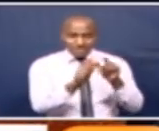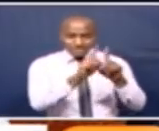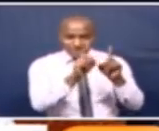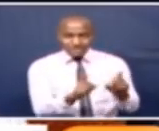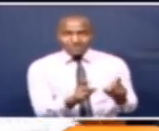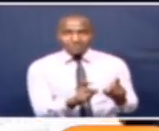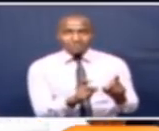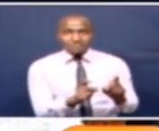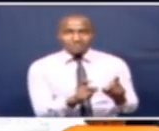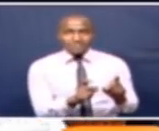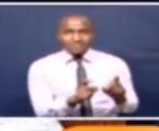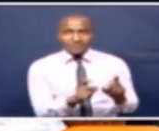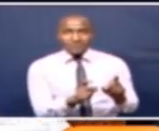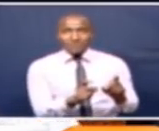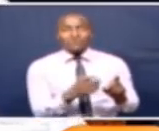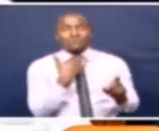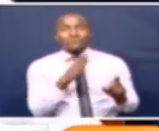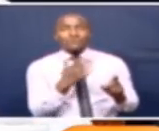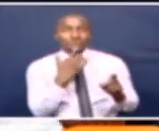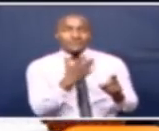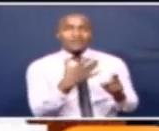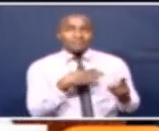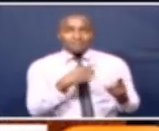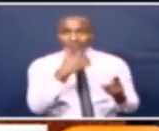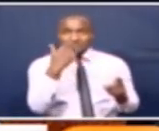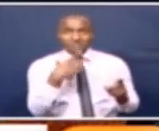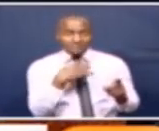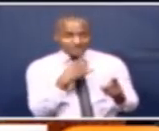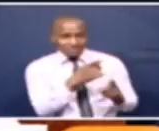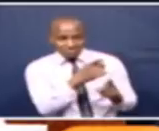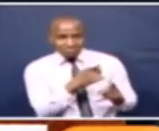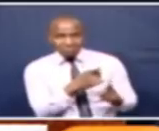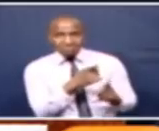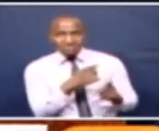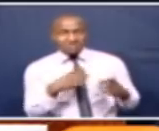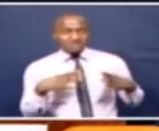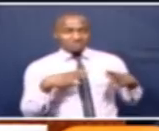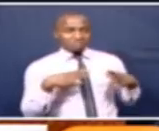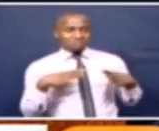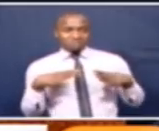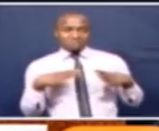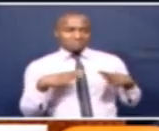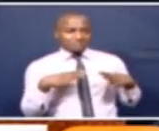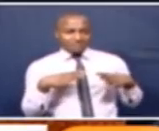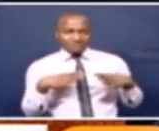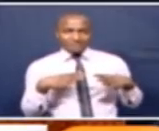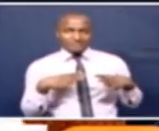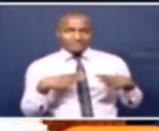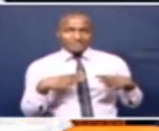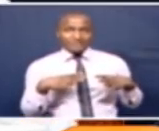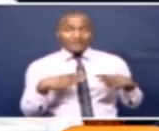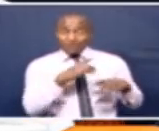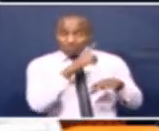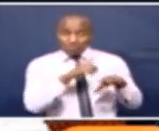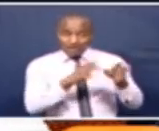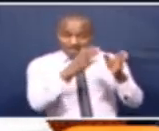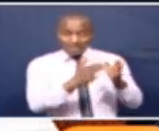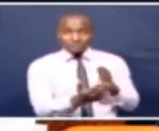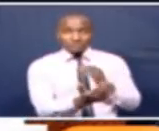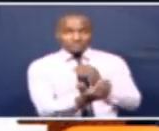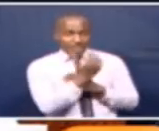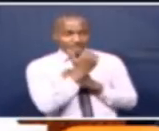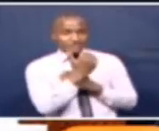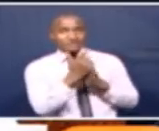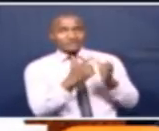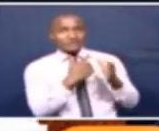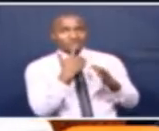examination. Maybe you don't want to tell people because people will say that she's bragging or something like that. And when somebody asks you and you